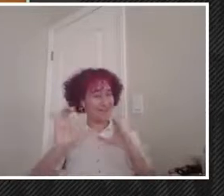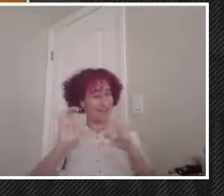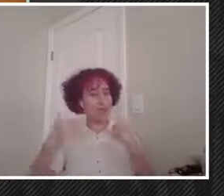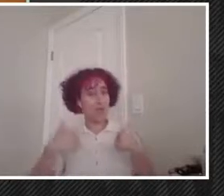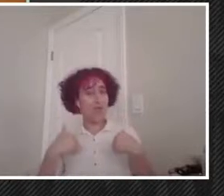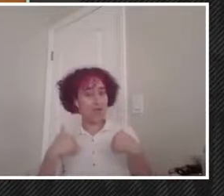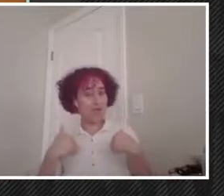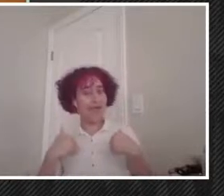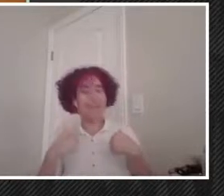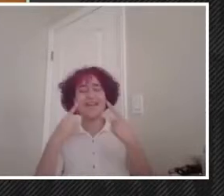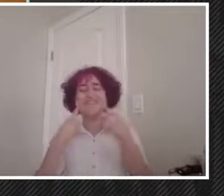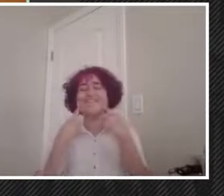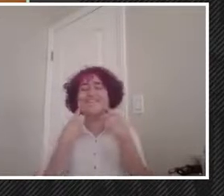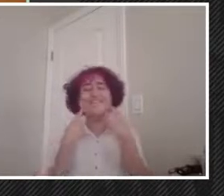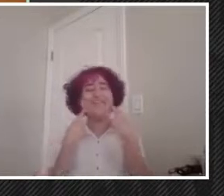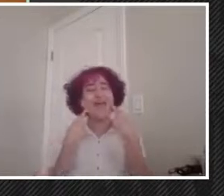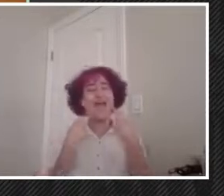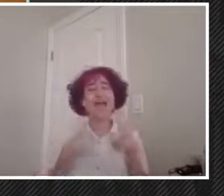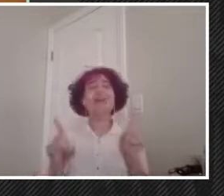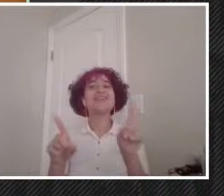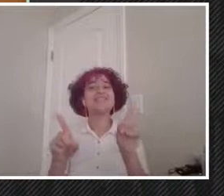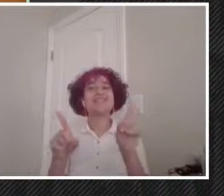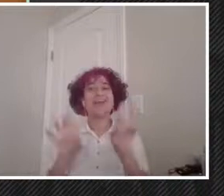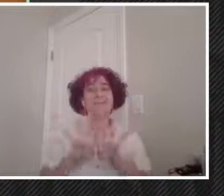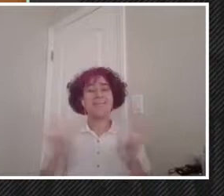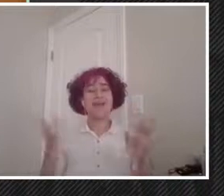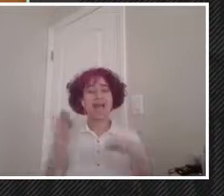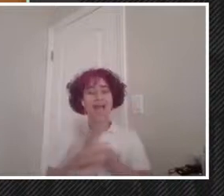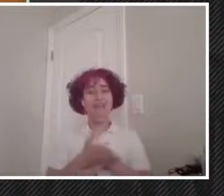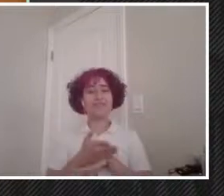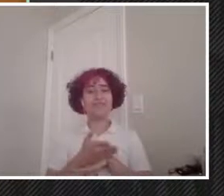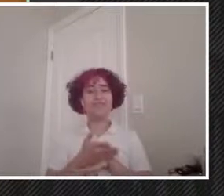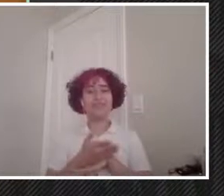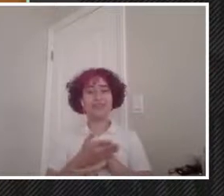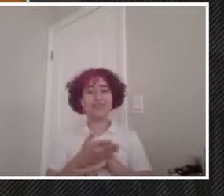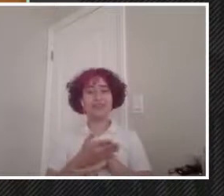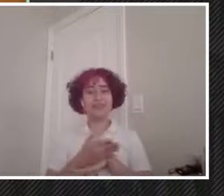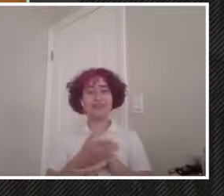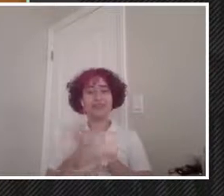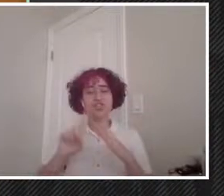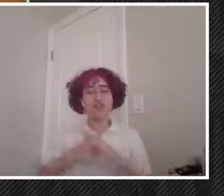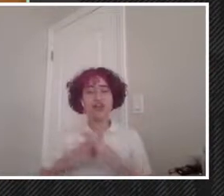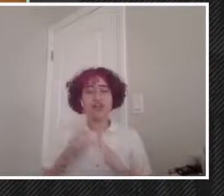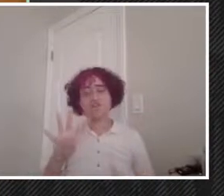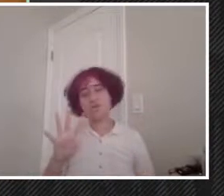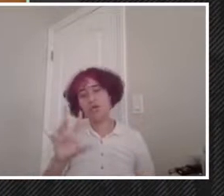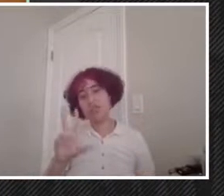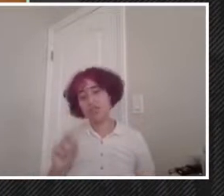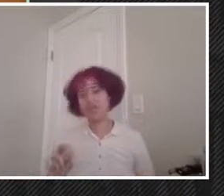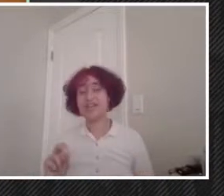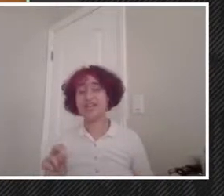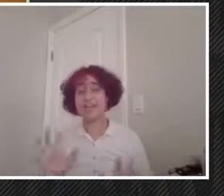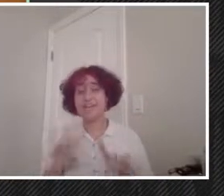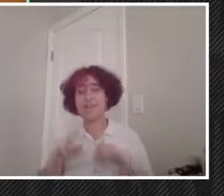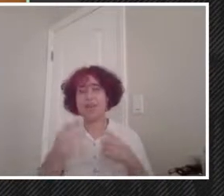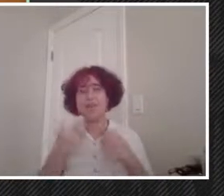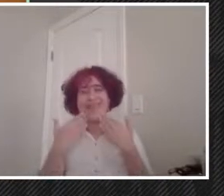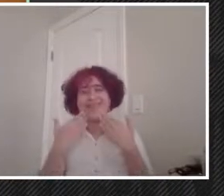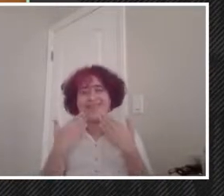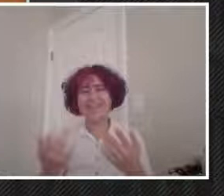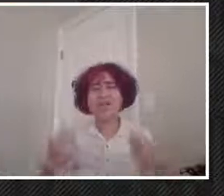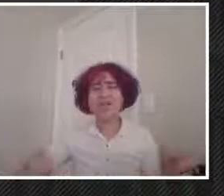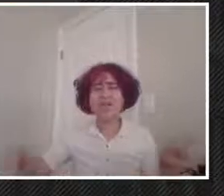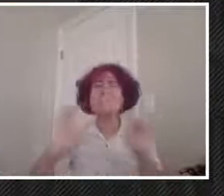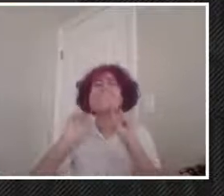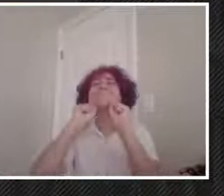that will follow us. It will come to you by 4:30. But I wanna thank these incredible guests. I wanna say thank you to Crystal. Thank